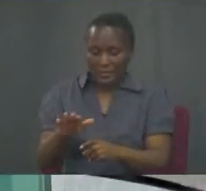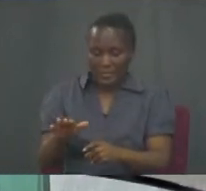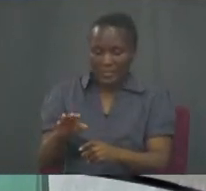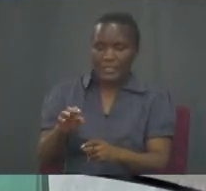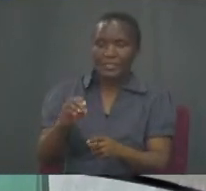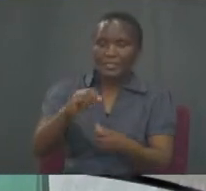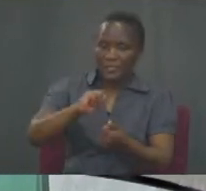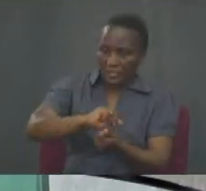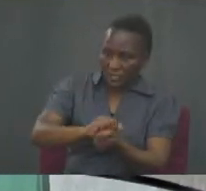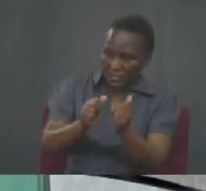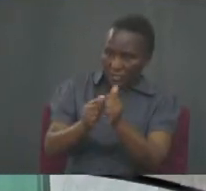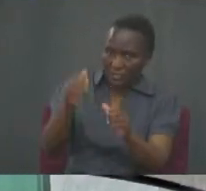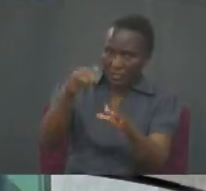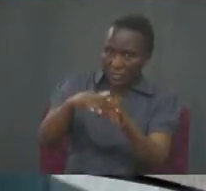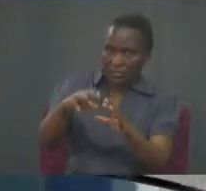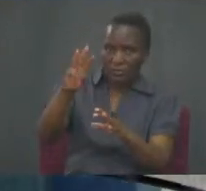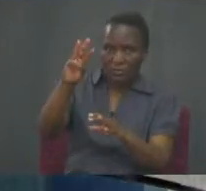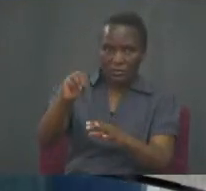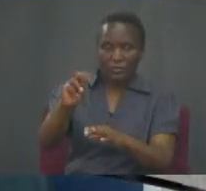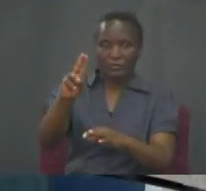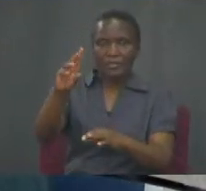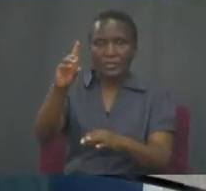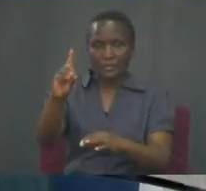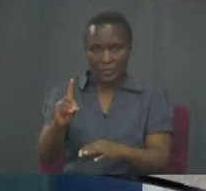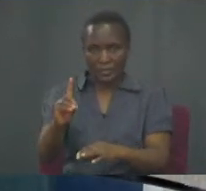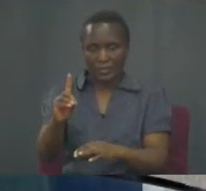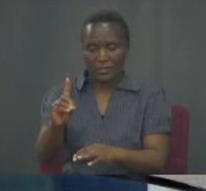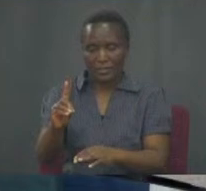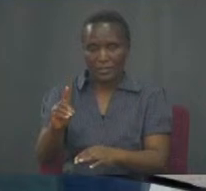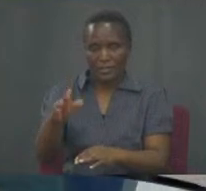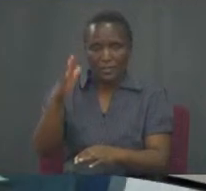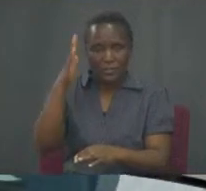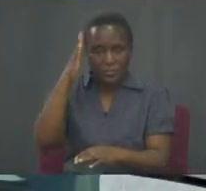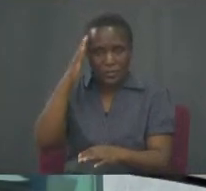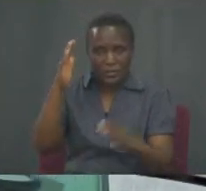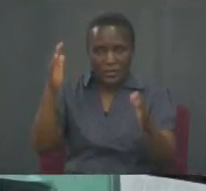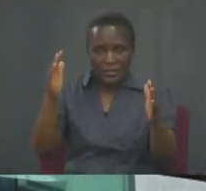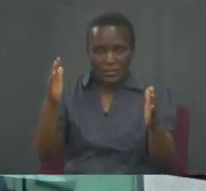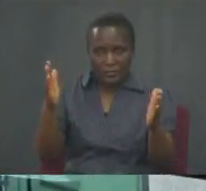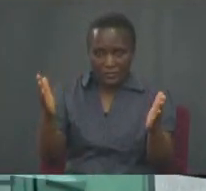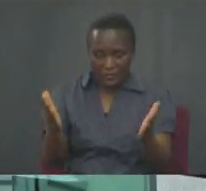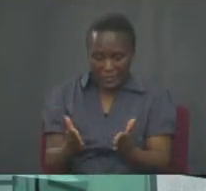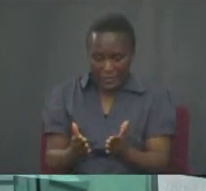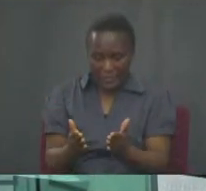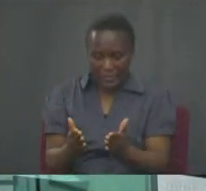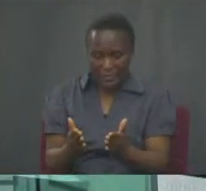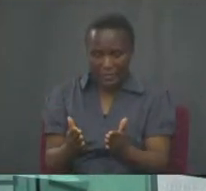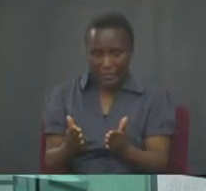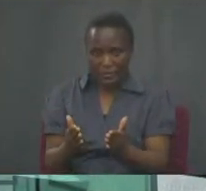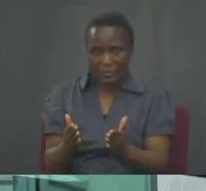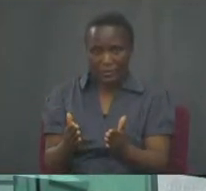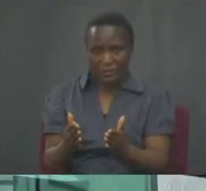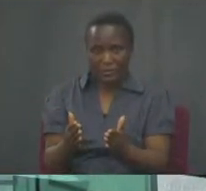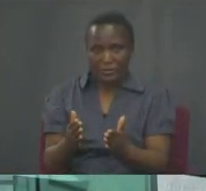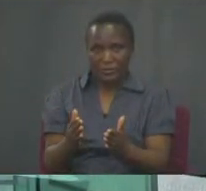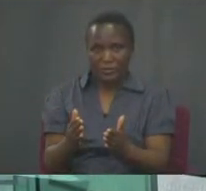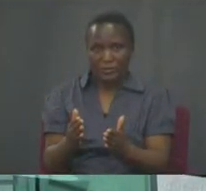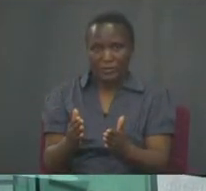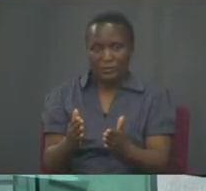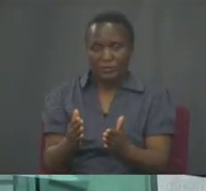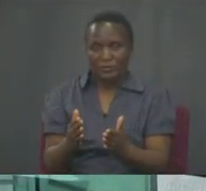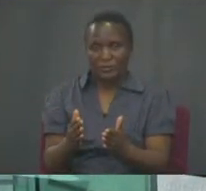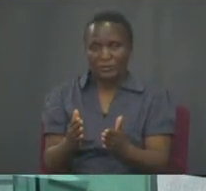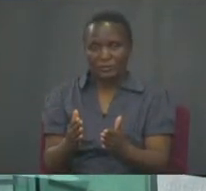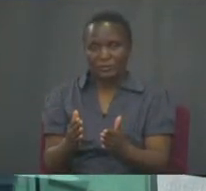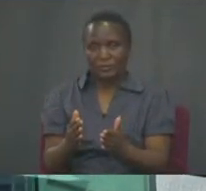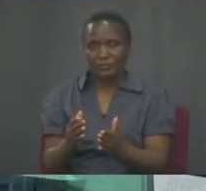the soldiers of Sisera, the valley would continue approaching a certain close like that. So no one made it behind